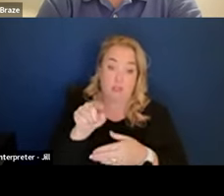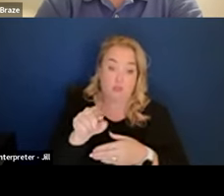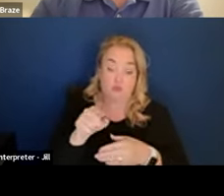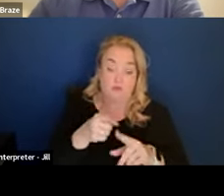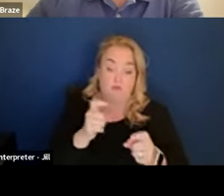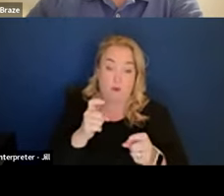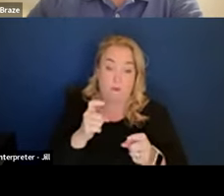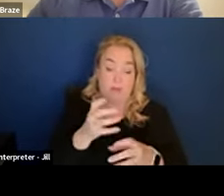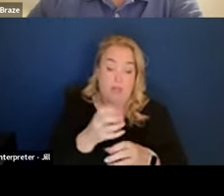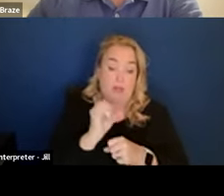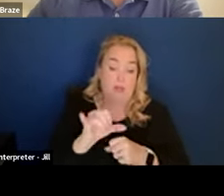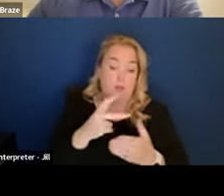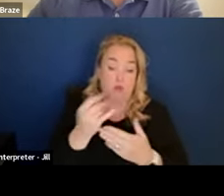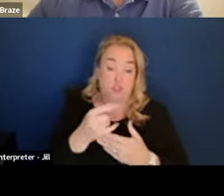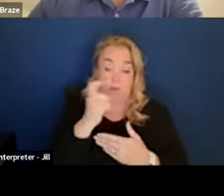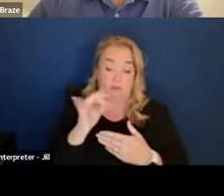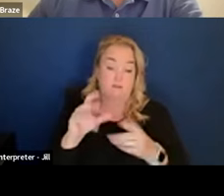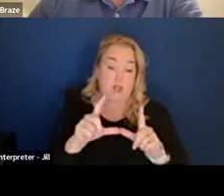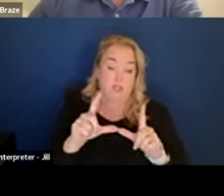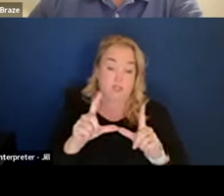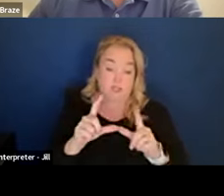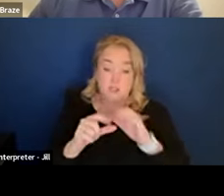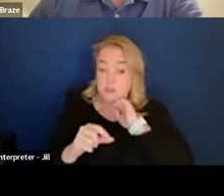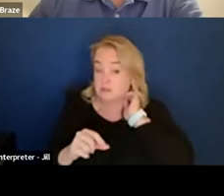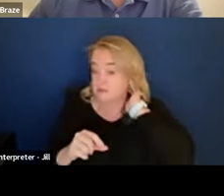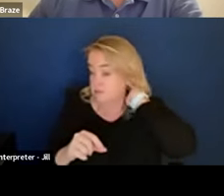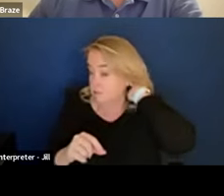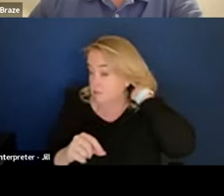to go after it because of the licenses that they're asking for.